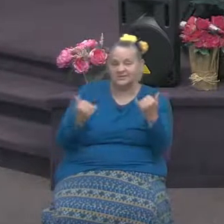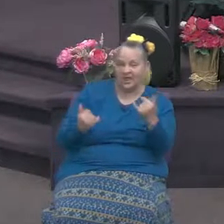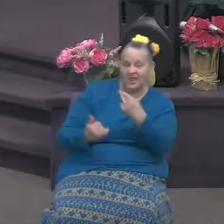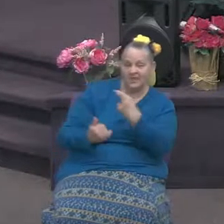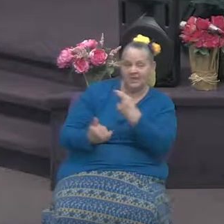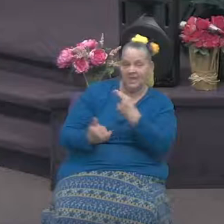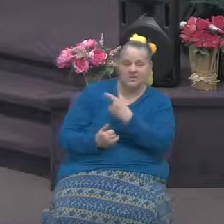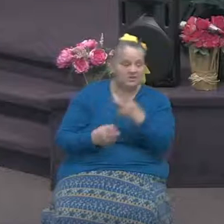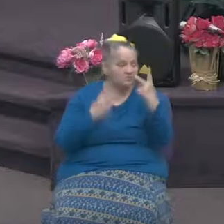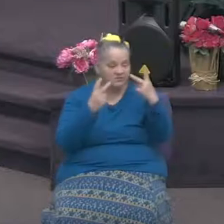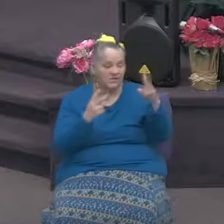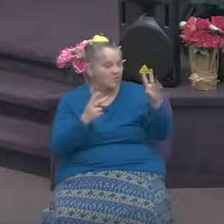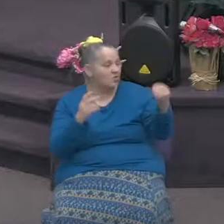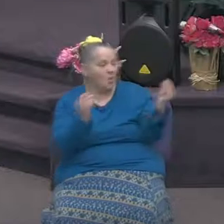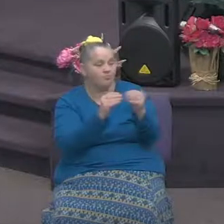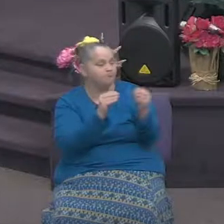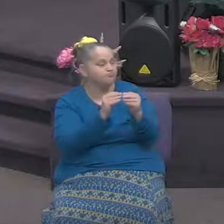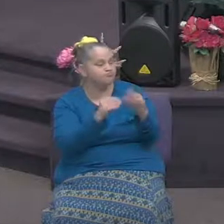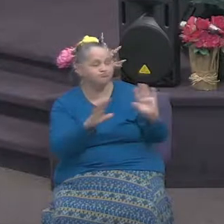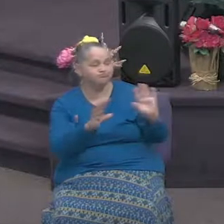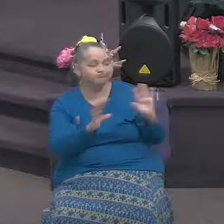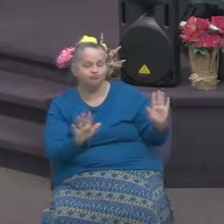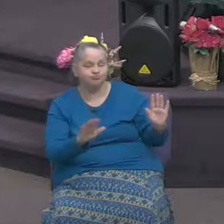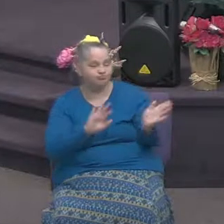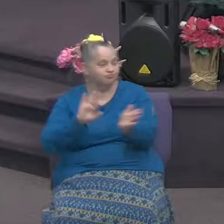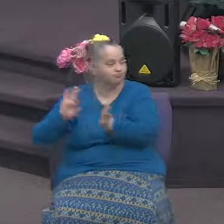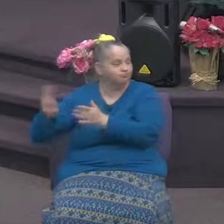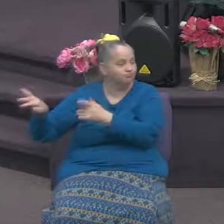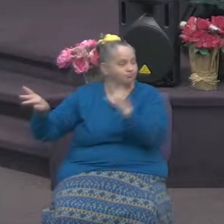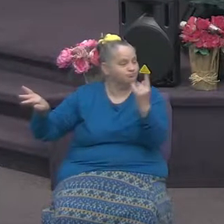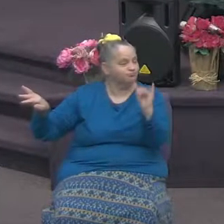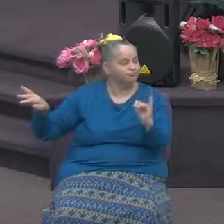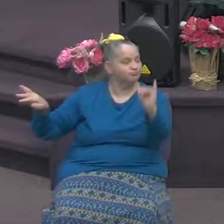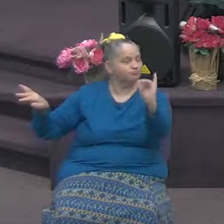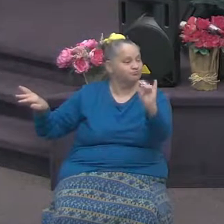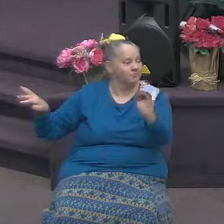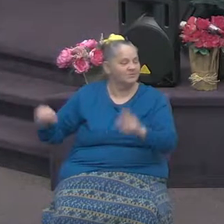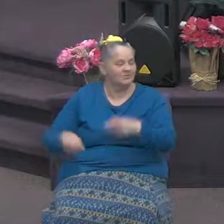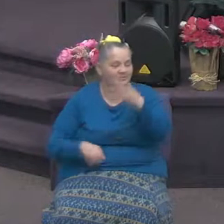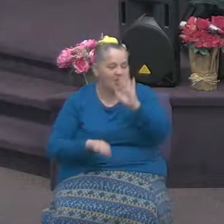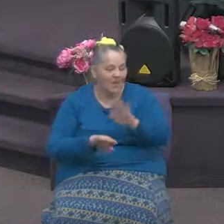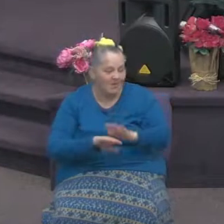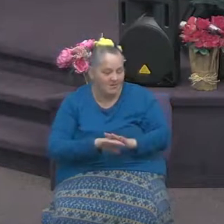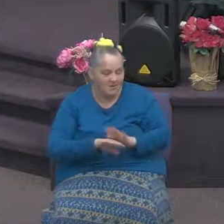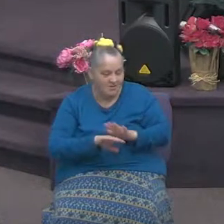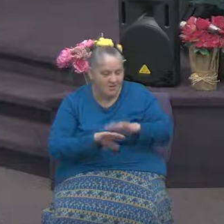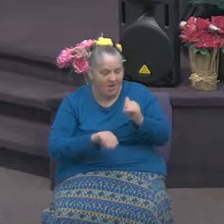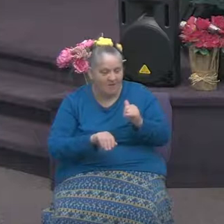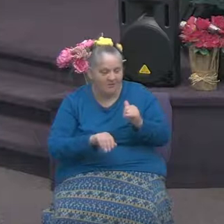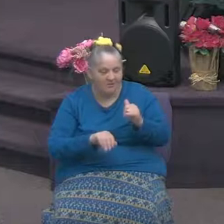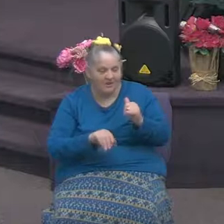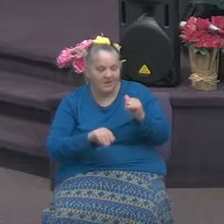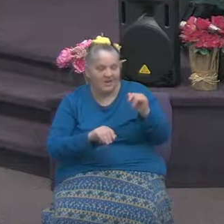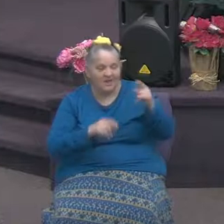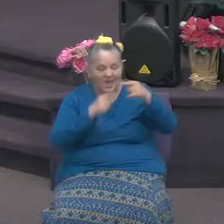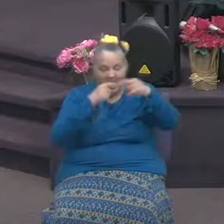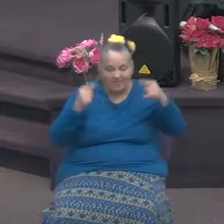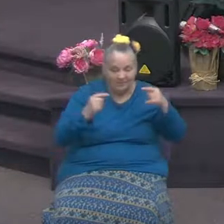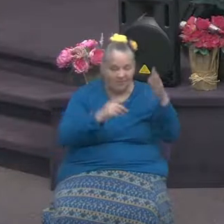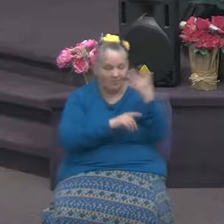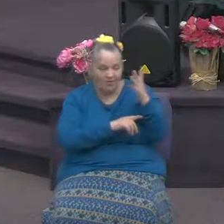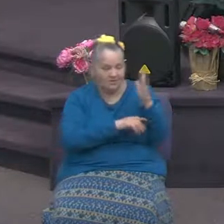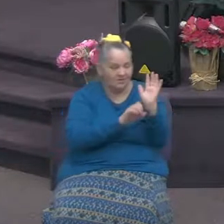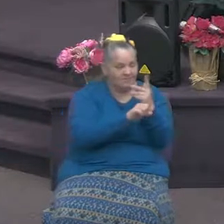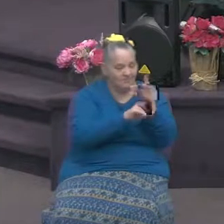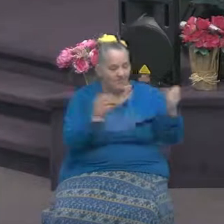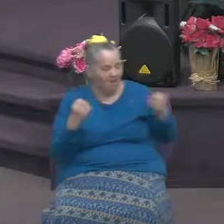today, ye shall see them again no more forever. God called your enemy out to the wilderness as well, not to